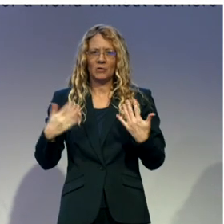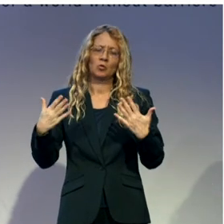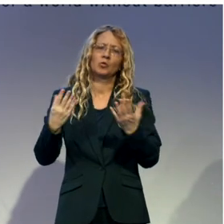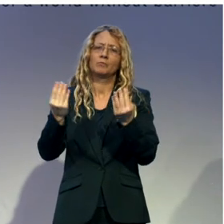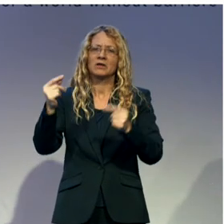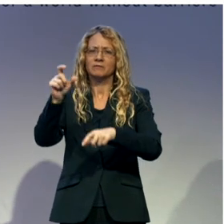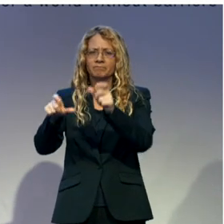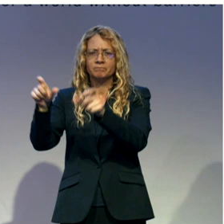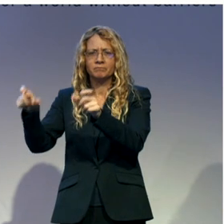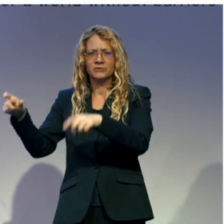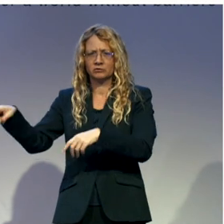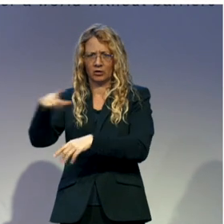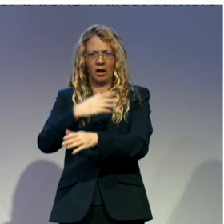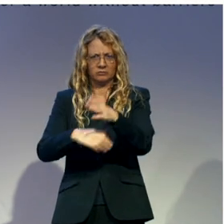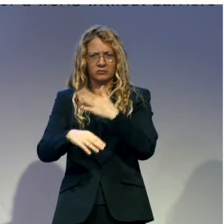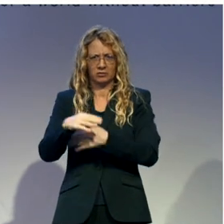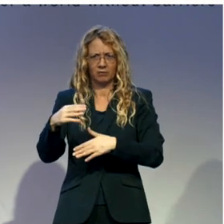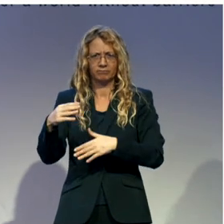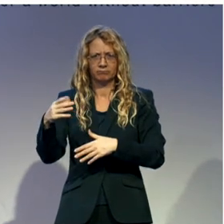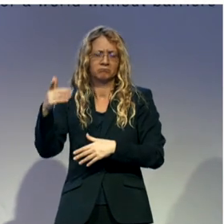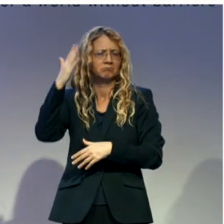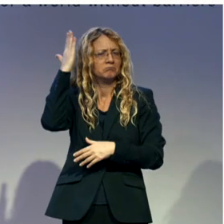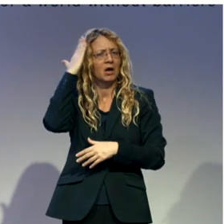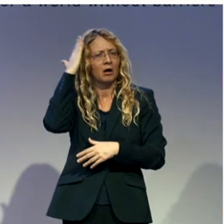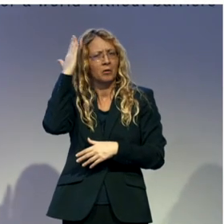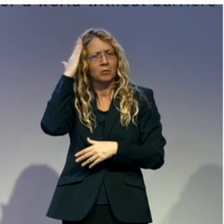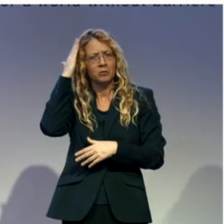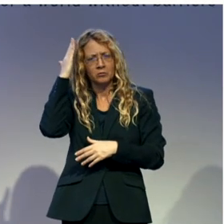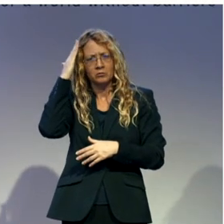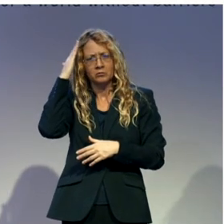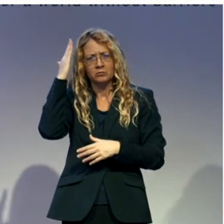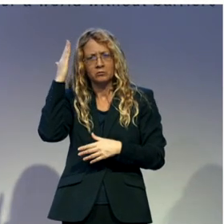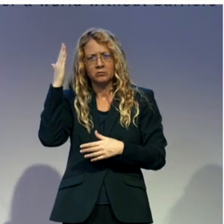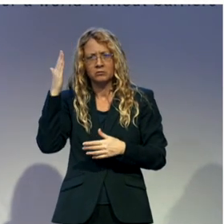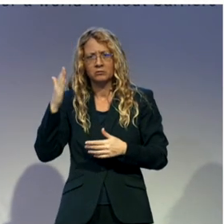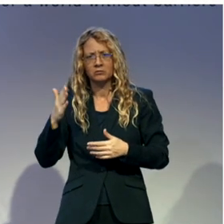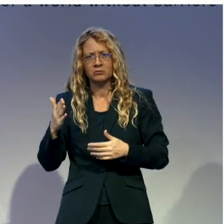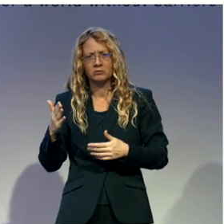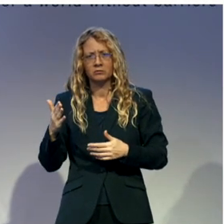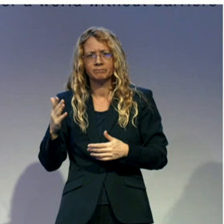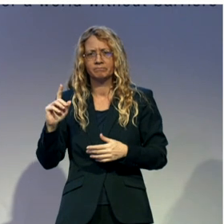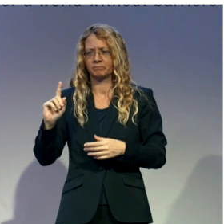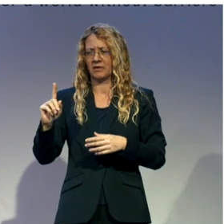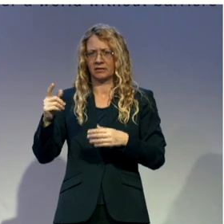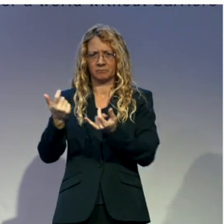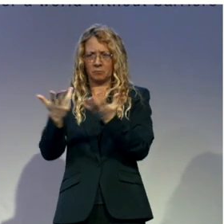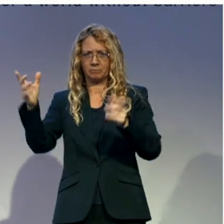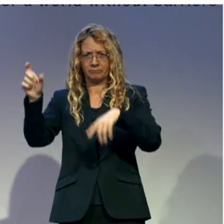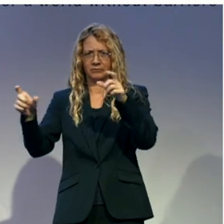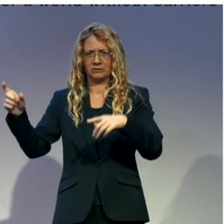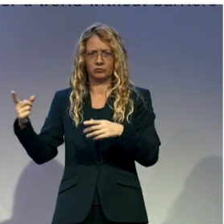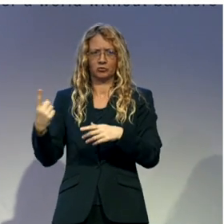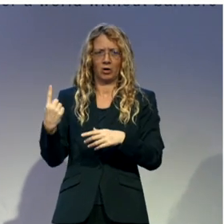didn't know any other ones. And being able to gather and to network with other women with disabilities was priceless to